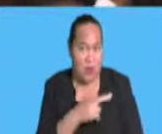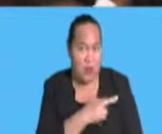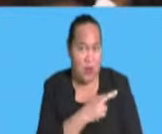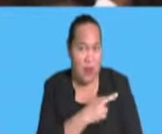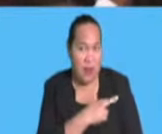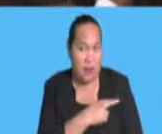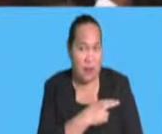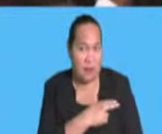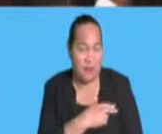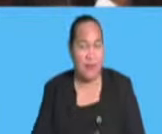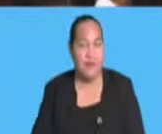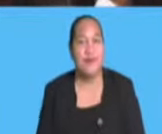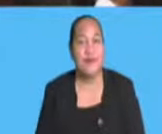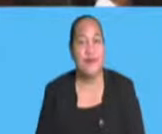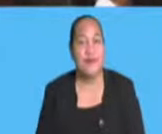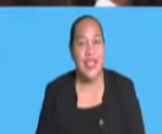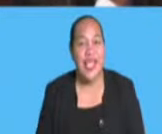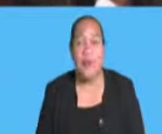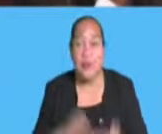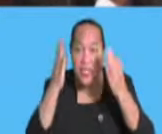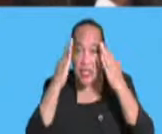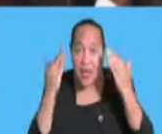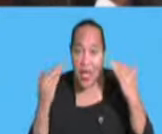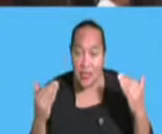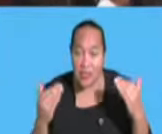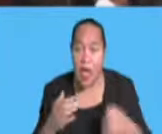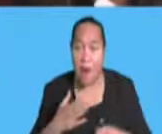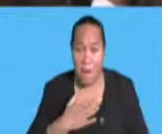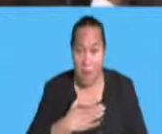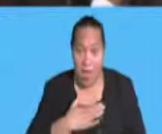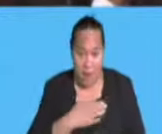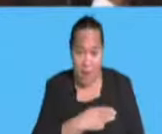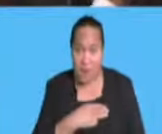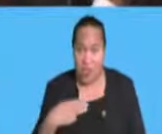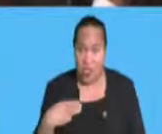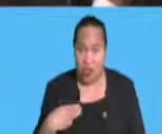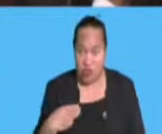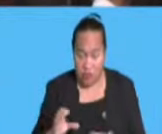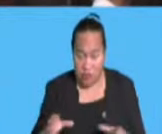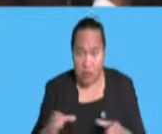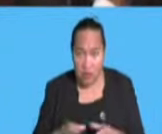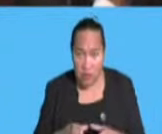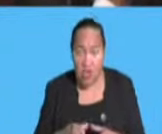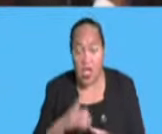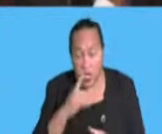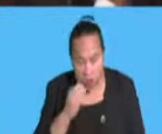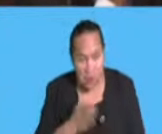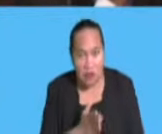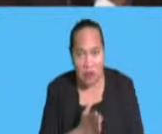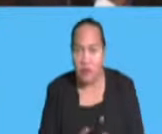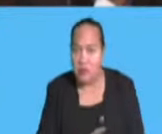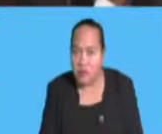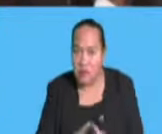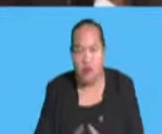portfolios. Mr. Speaker, my ministry is well served across its diverse range of impact areas by